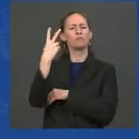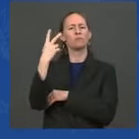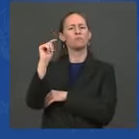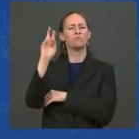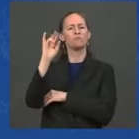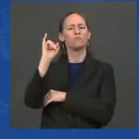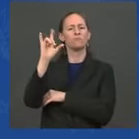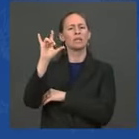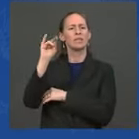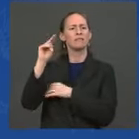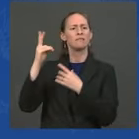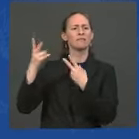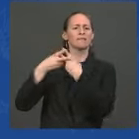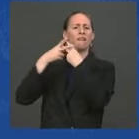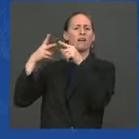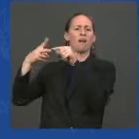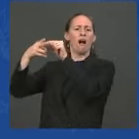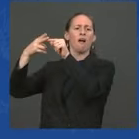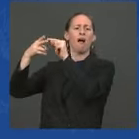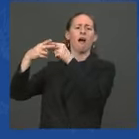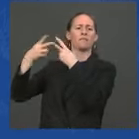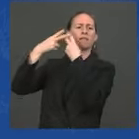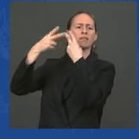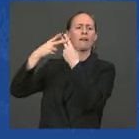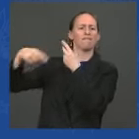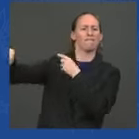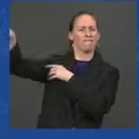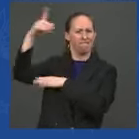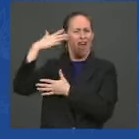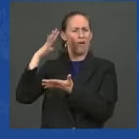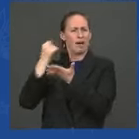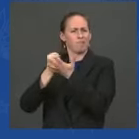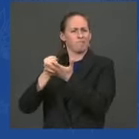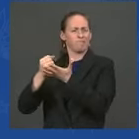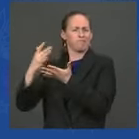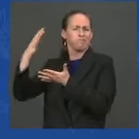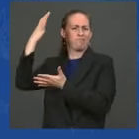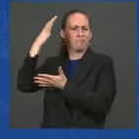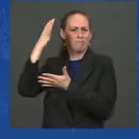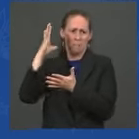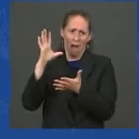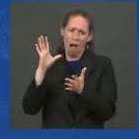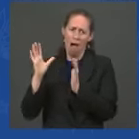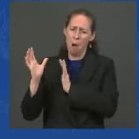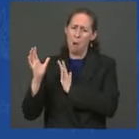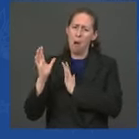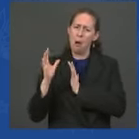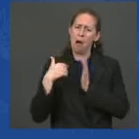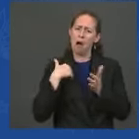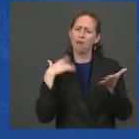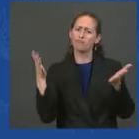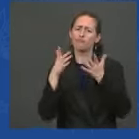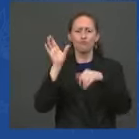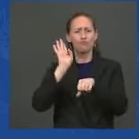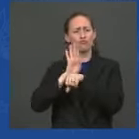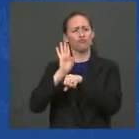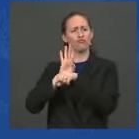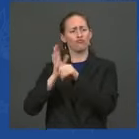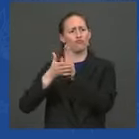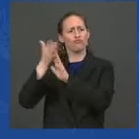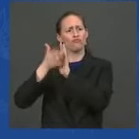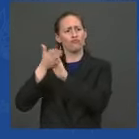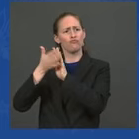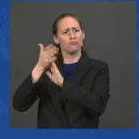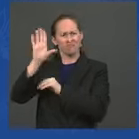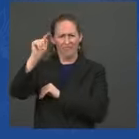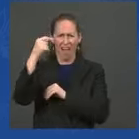billion. I'm a capitalist, but guess what? I'm also listed for 36 years as the poorest man in the Congress. But I make big money